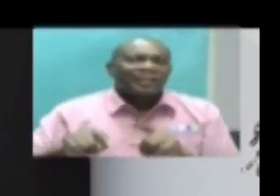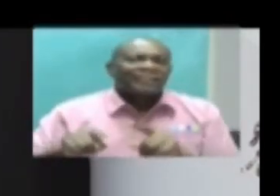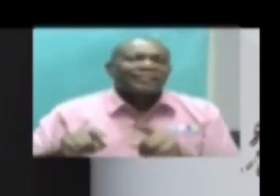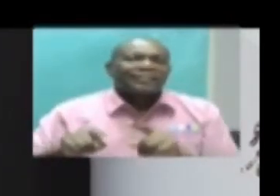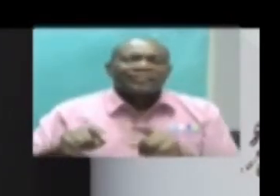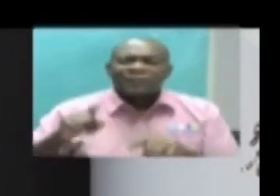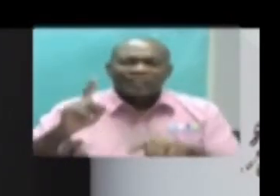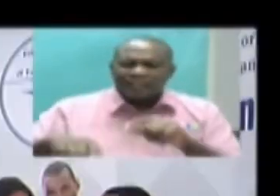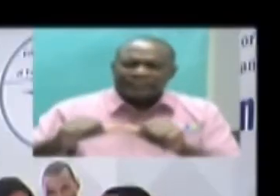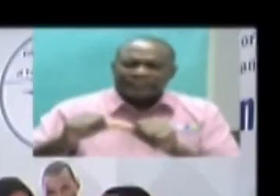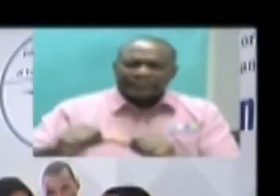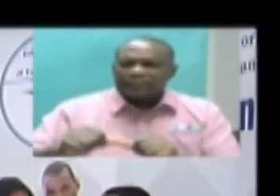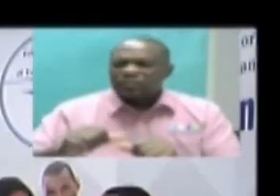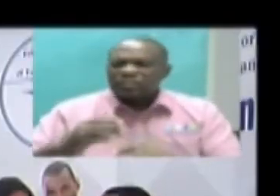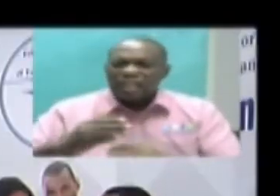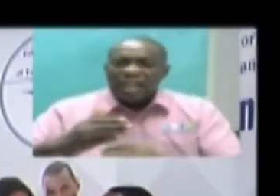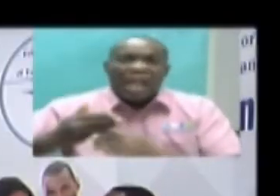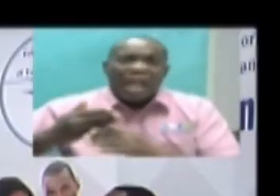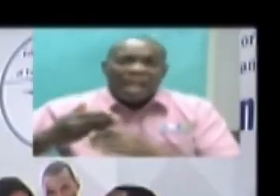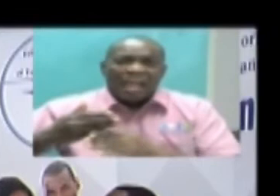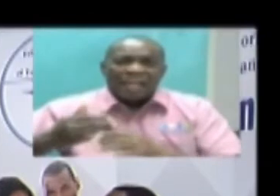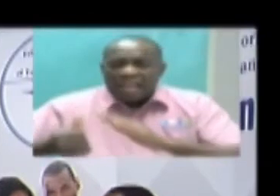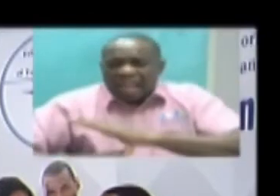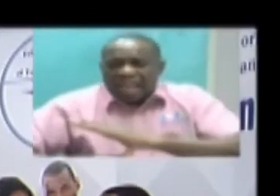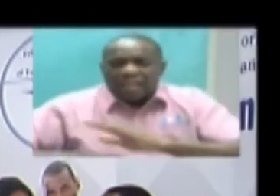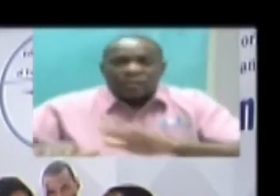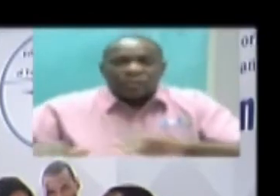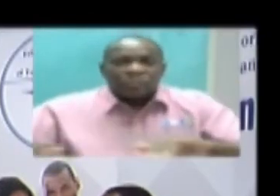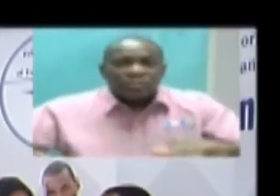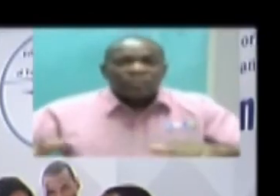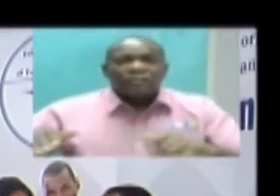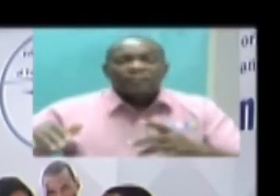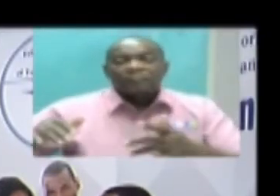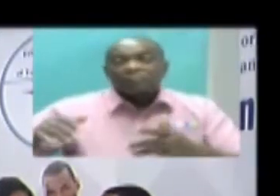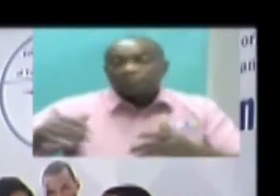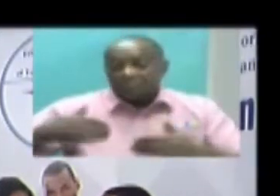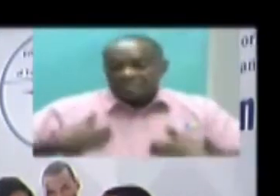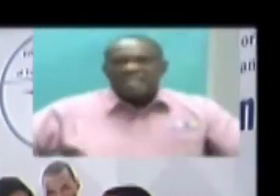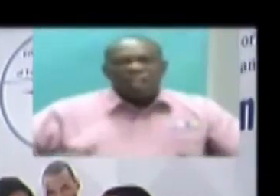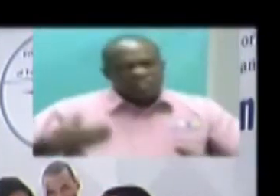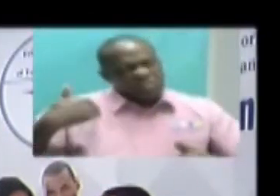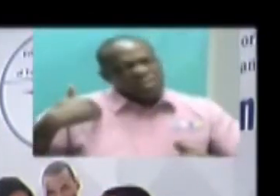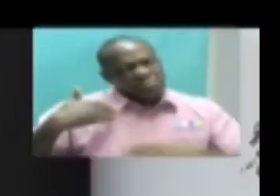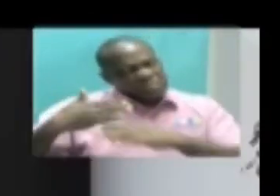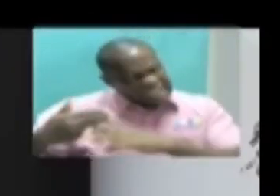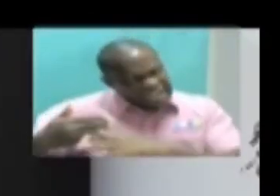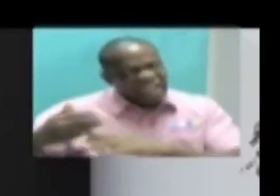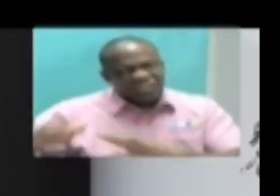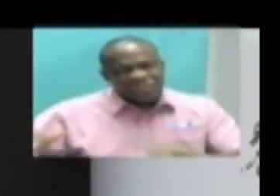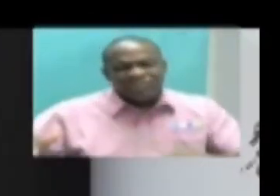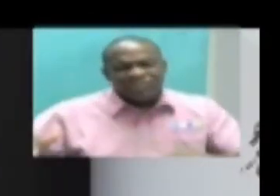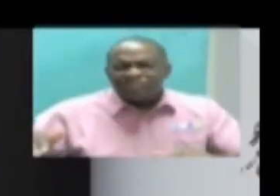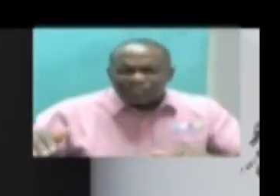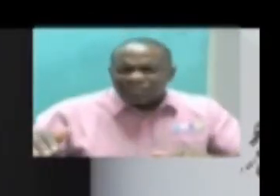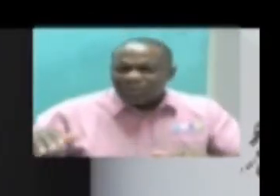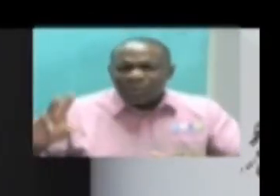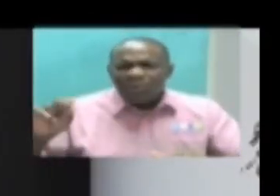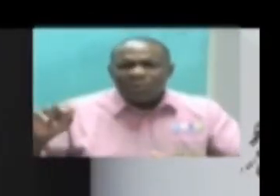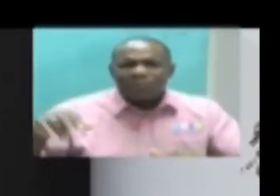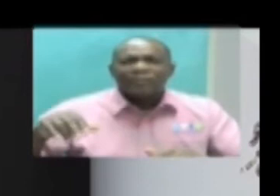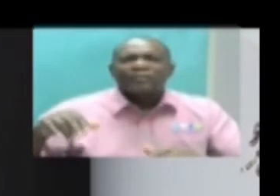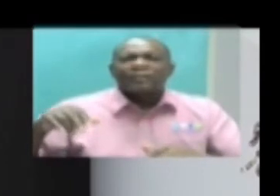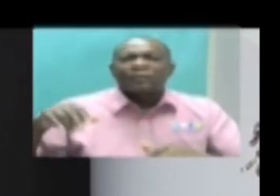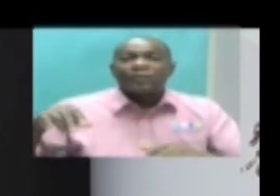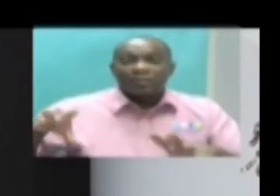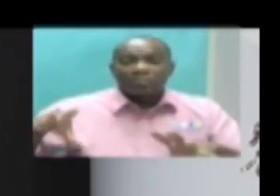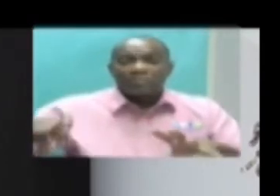child. But we have to accept that, though. That's what we said. So we have to accept it and not just run scared. I think many of us